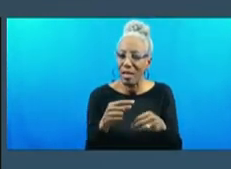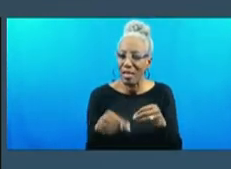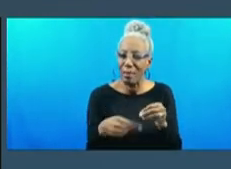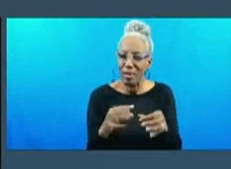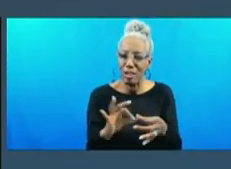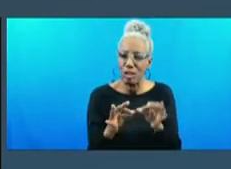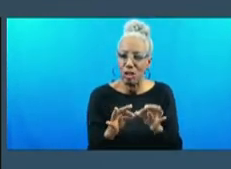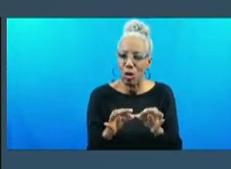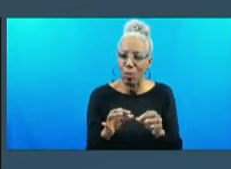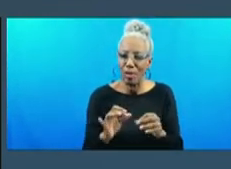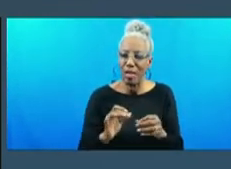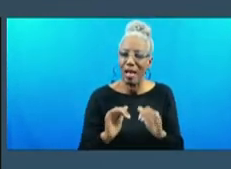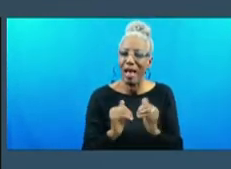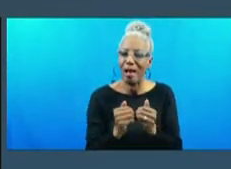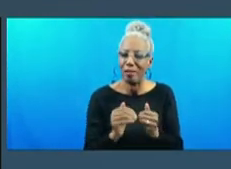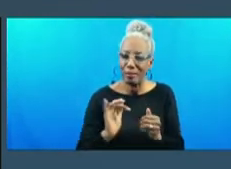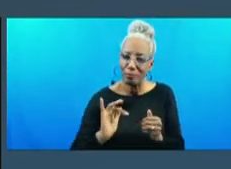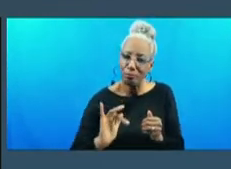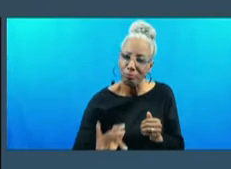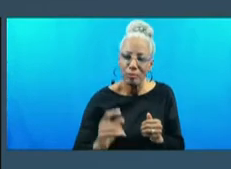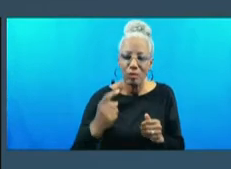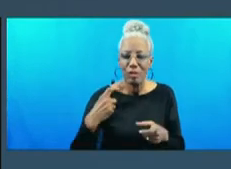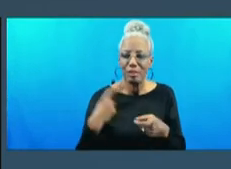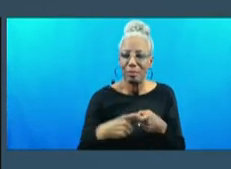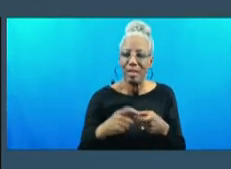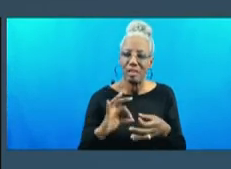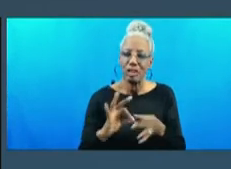hay unos dibujitos,